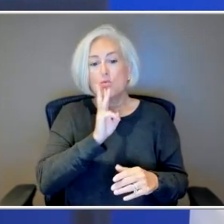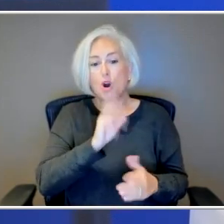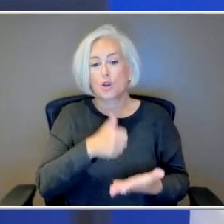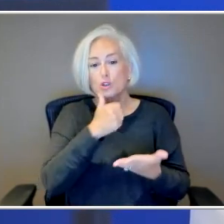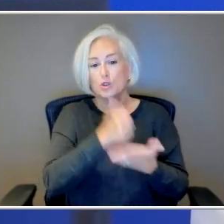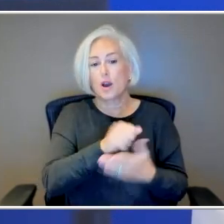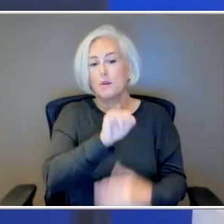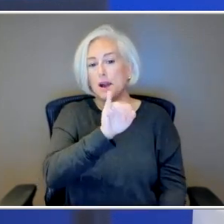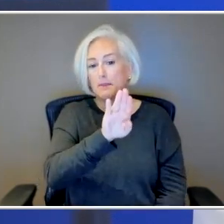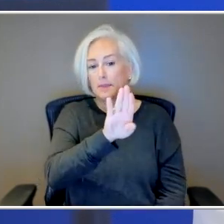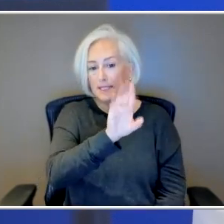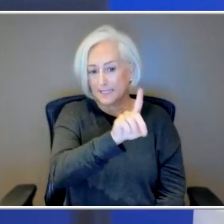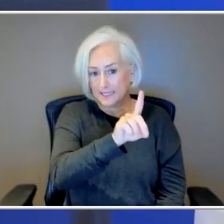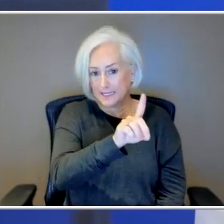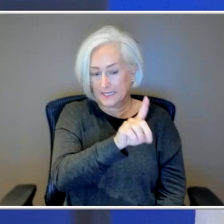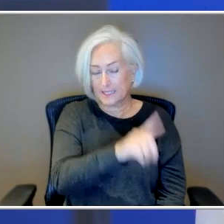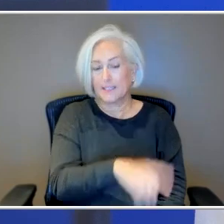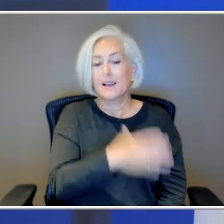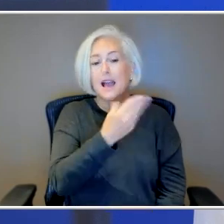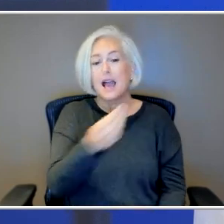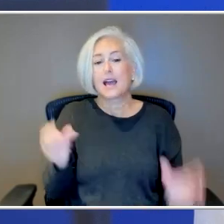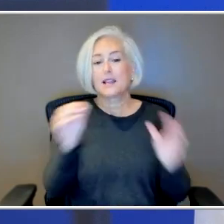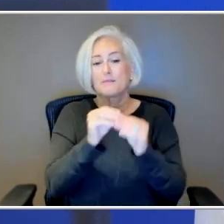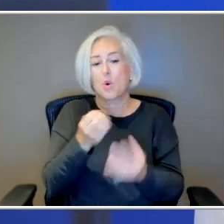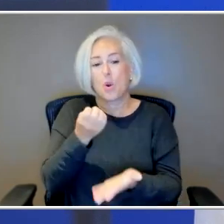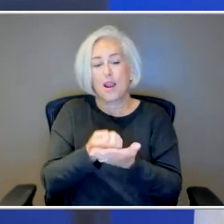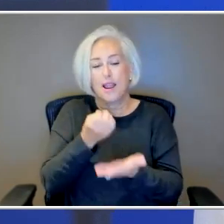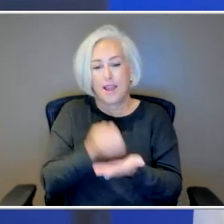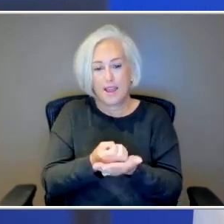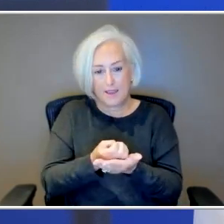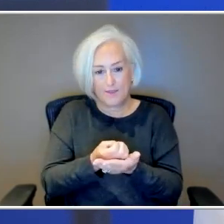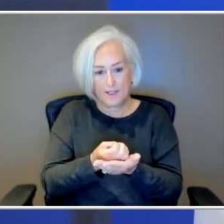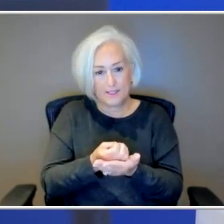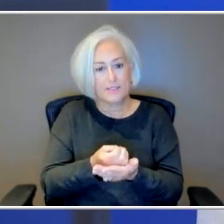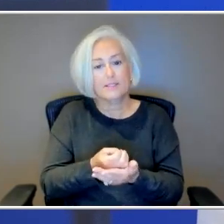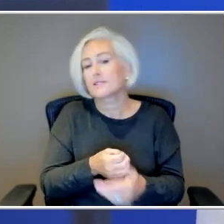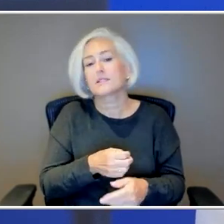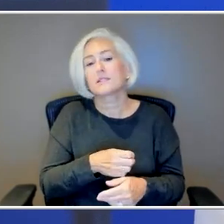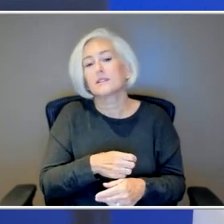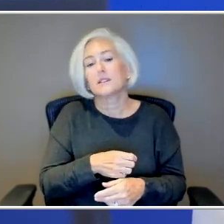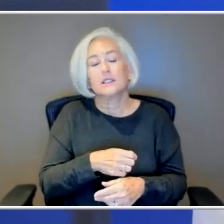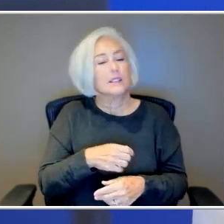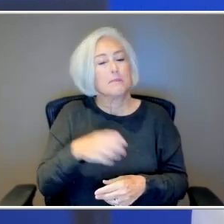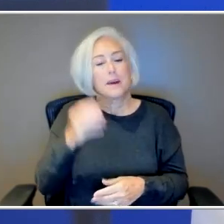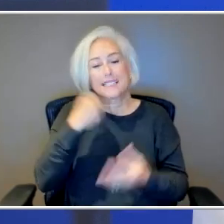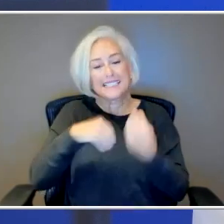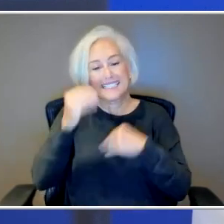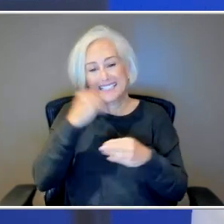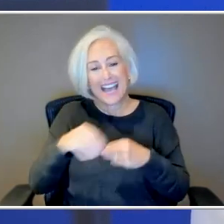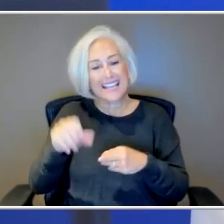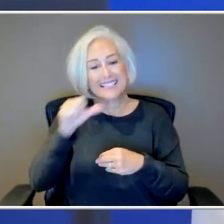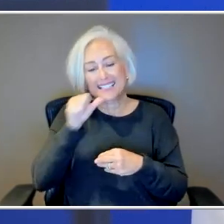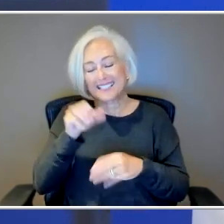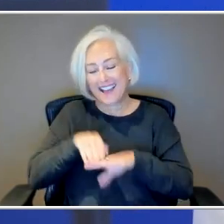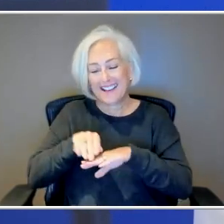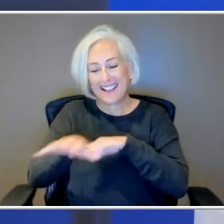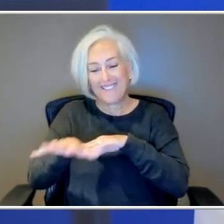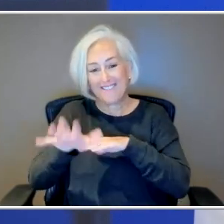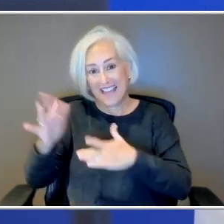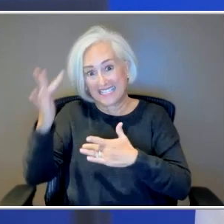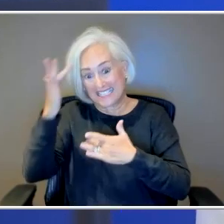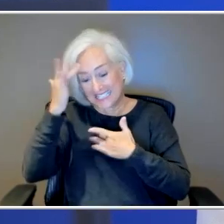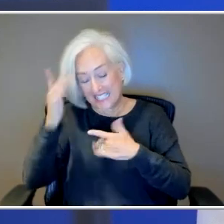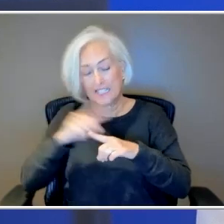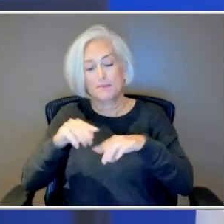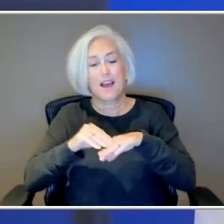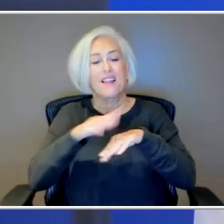now we have actually more evidence also about curcumin. Otherwise, actually diet will not affect the disease, it will affect the symptoms. As Janet mentioned, actually patients